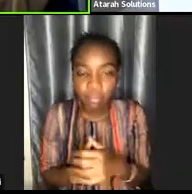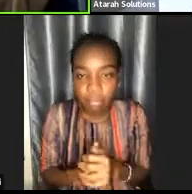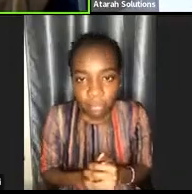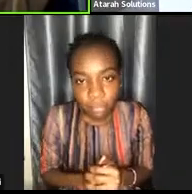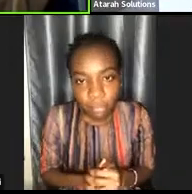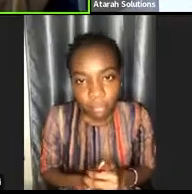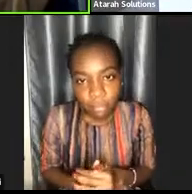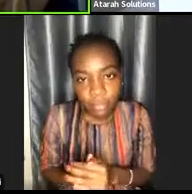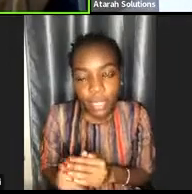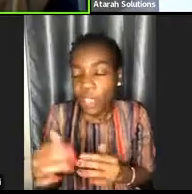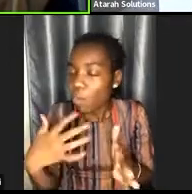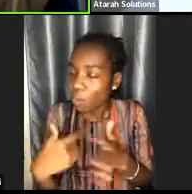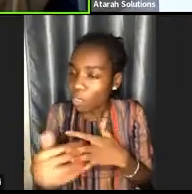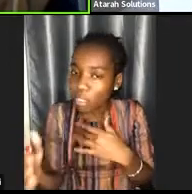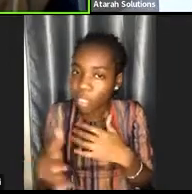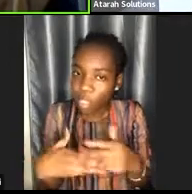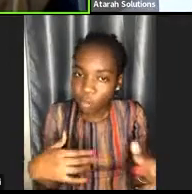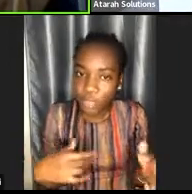leaving,